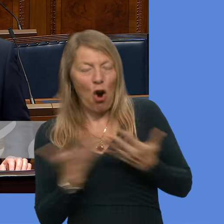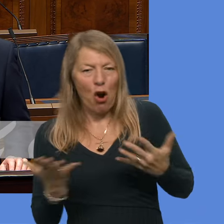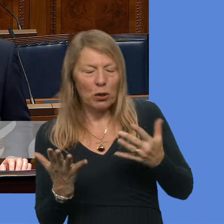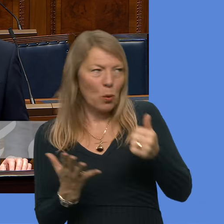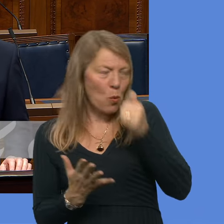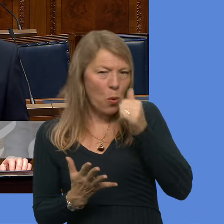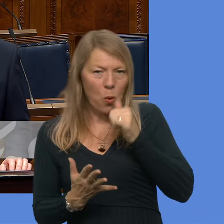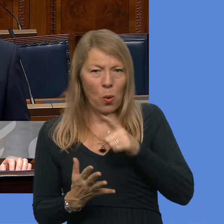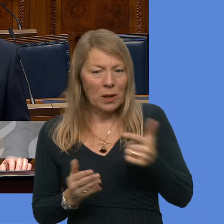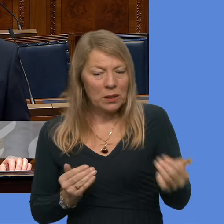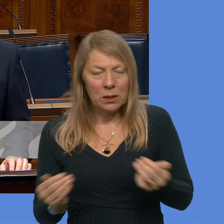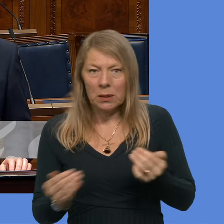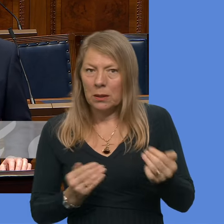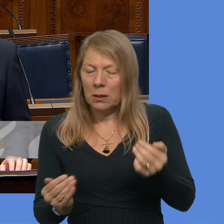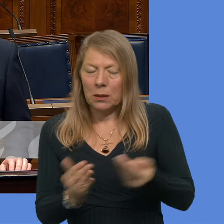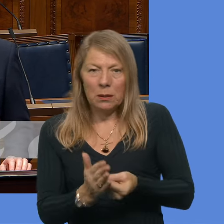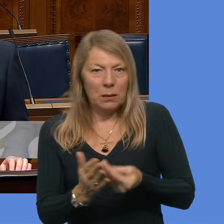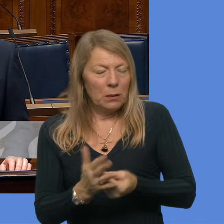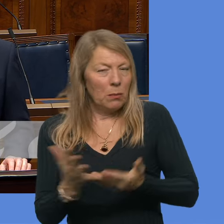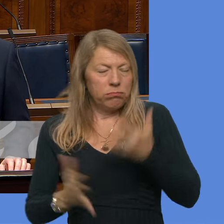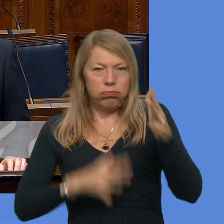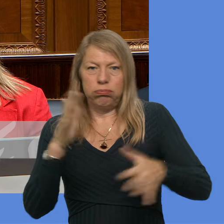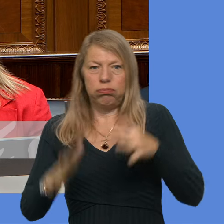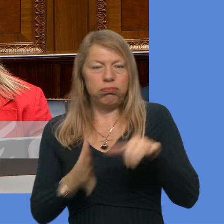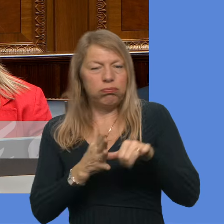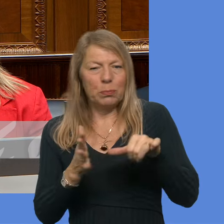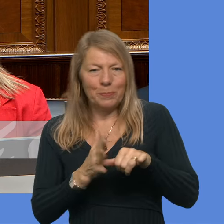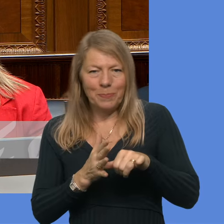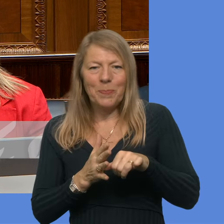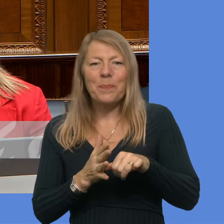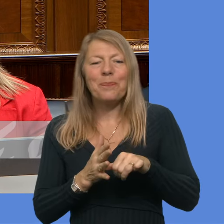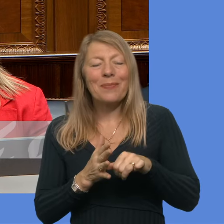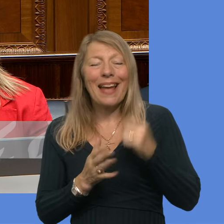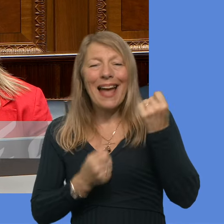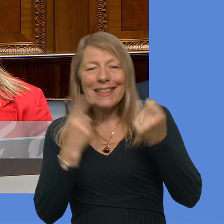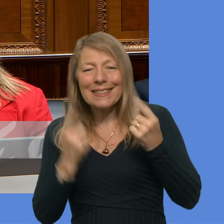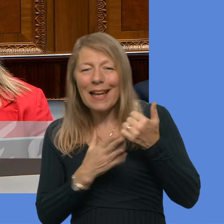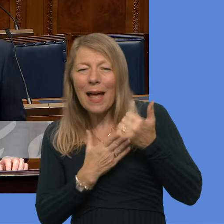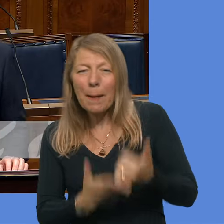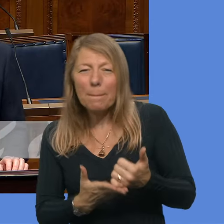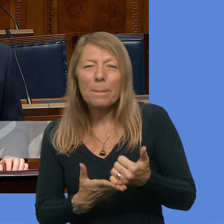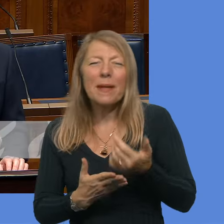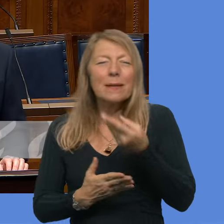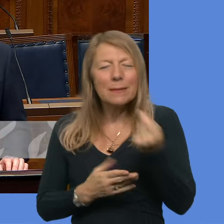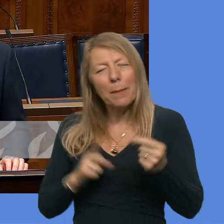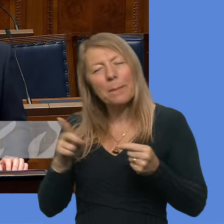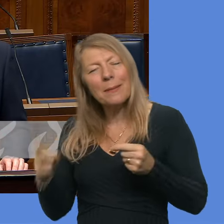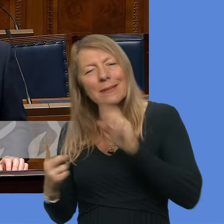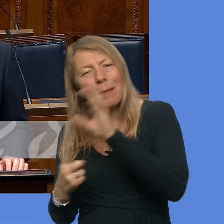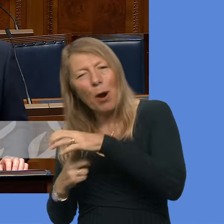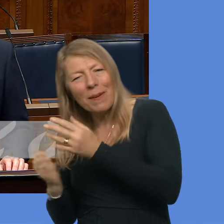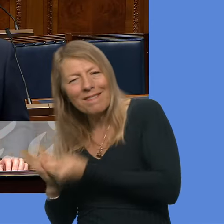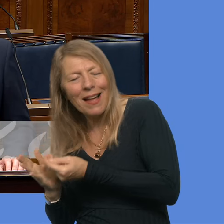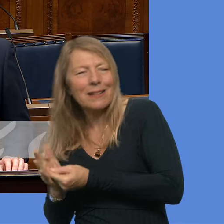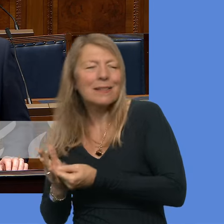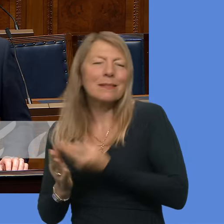they're facing. Even in the solutions she has outlined, some of them go into the Department of Finance, some of them may be responsible to the Department of Economy. The lead is the Department of